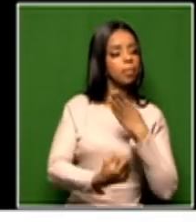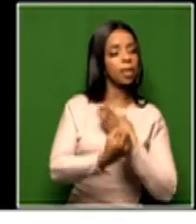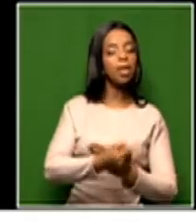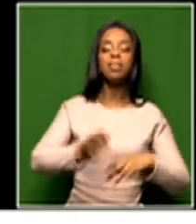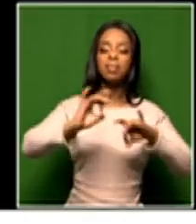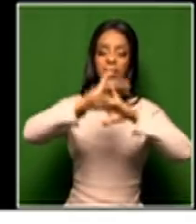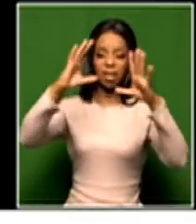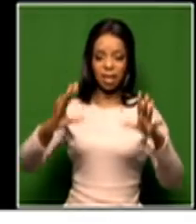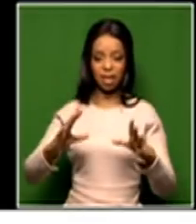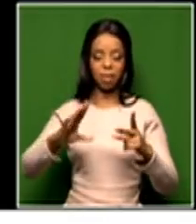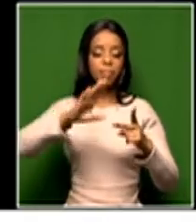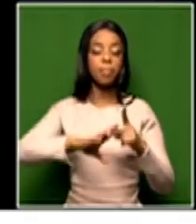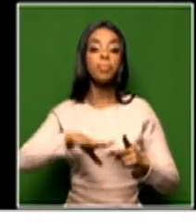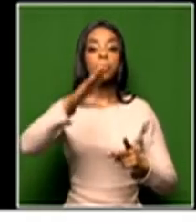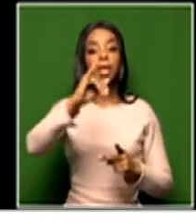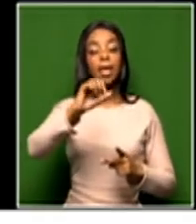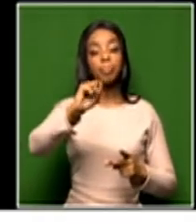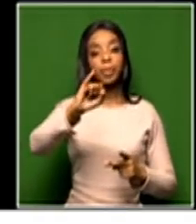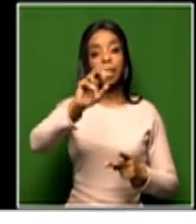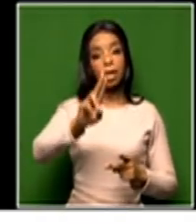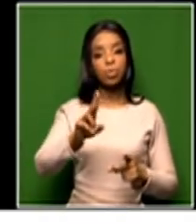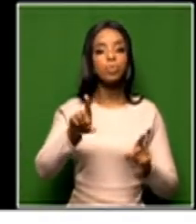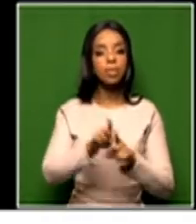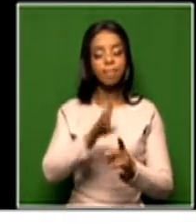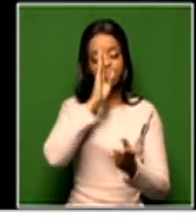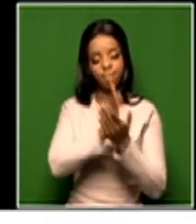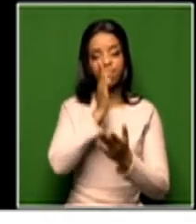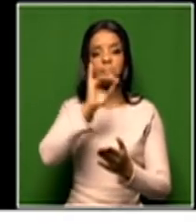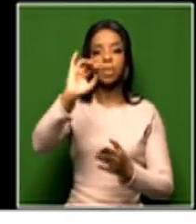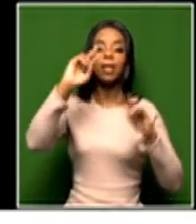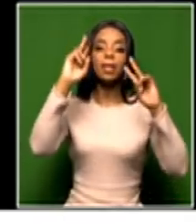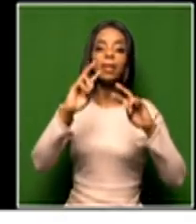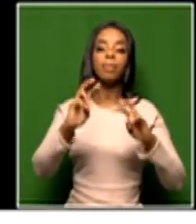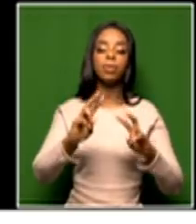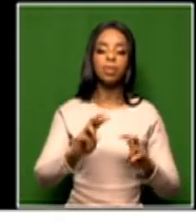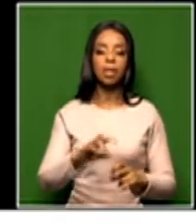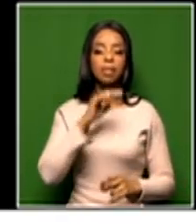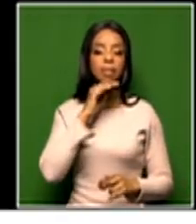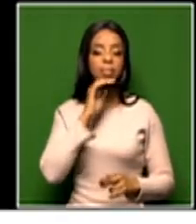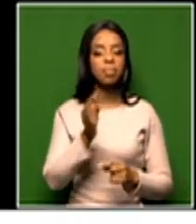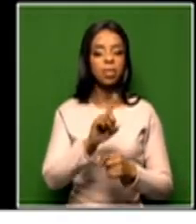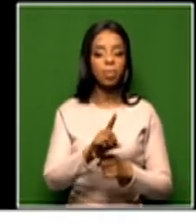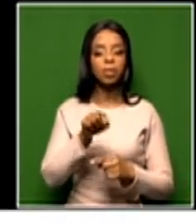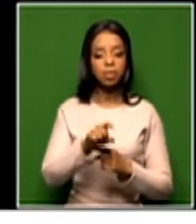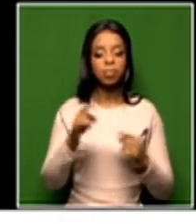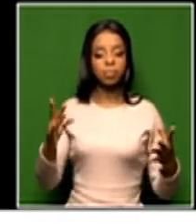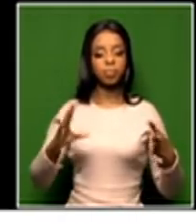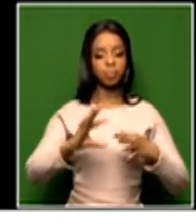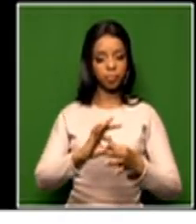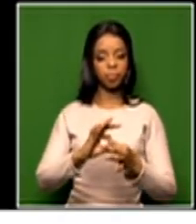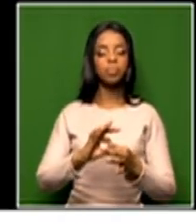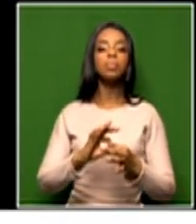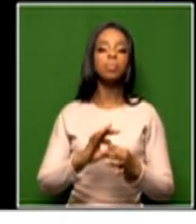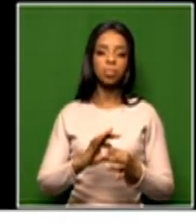been very concise in its investigation. Its outcomes are corroborated by the